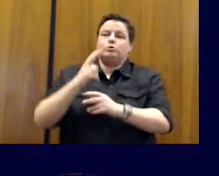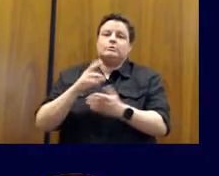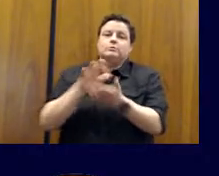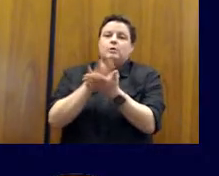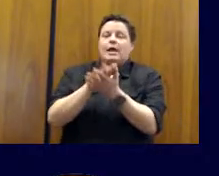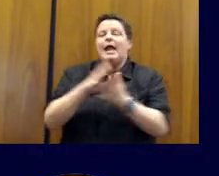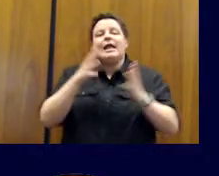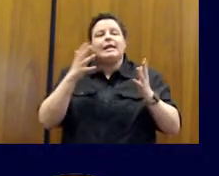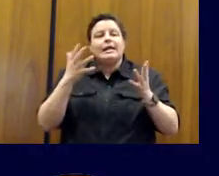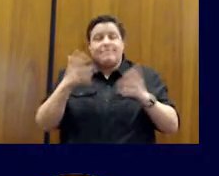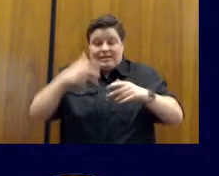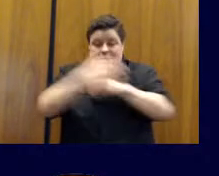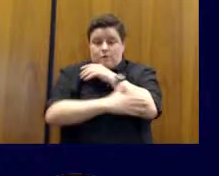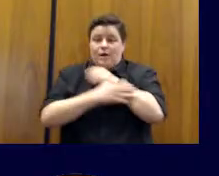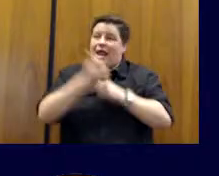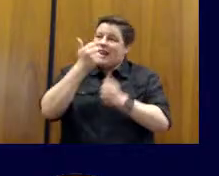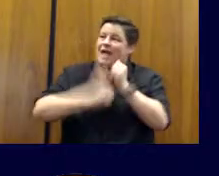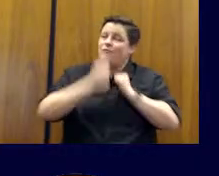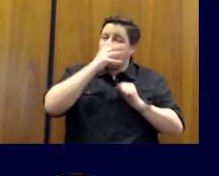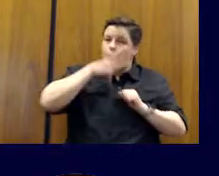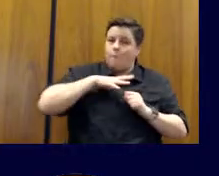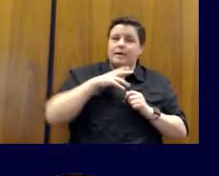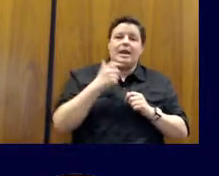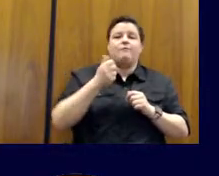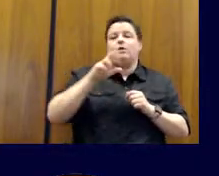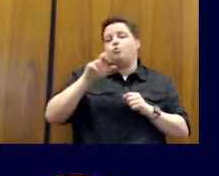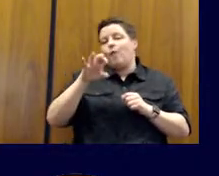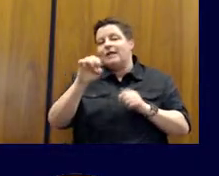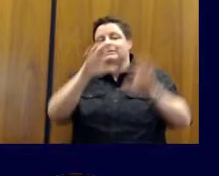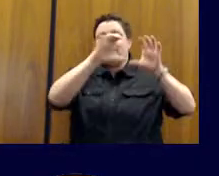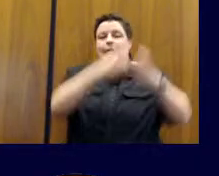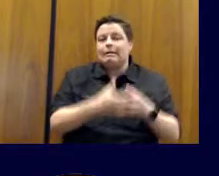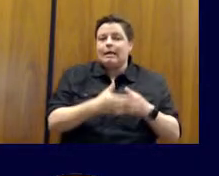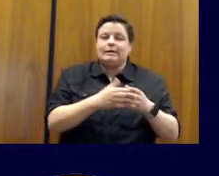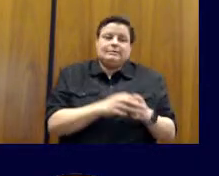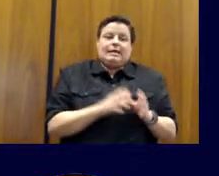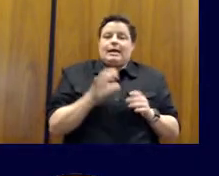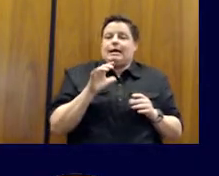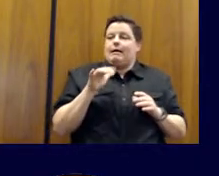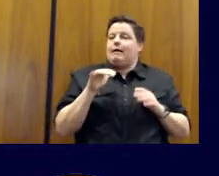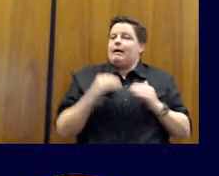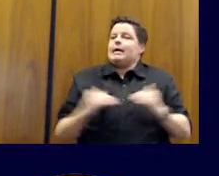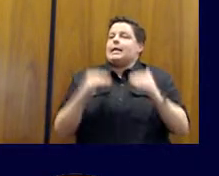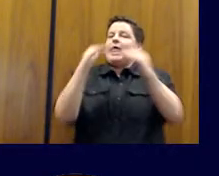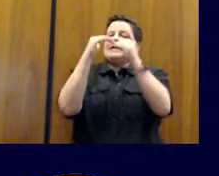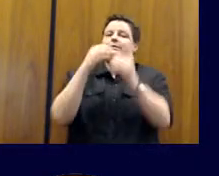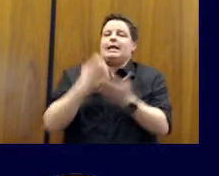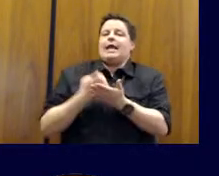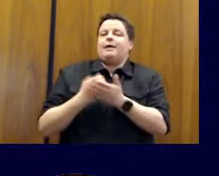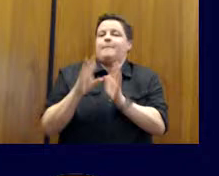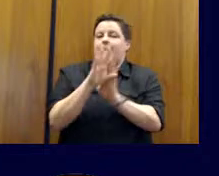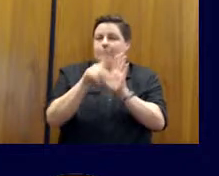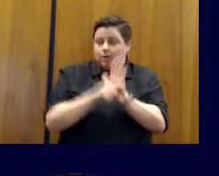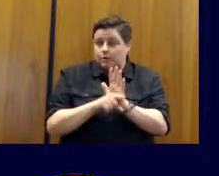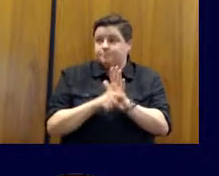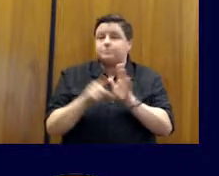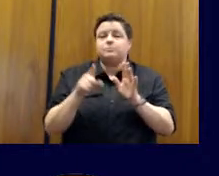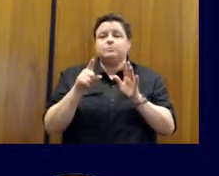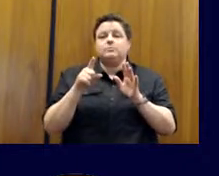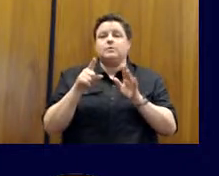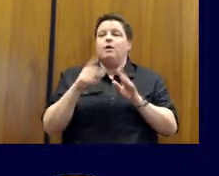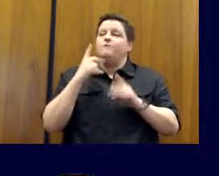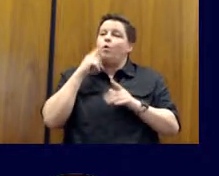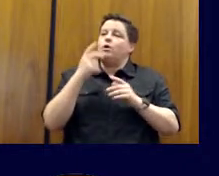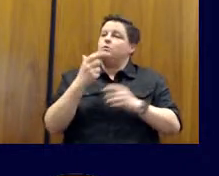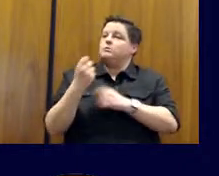American women of every race, class, and ethnic background served as early leaders in the forefront of every major progressive social change movement, not